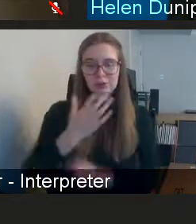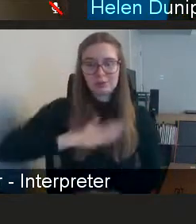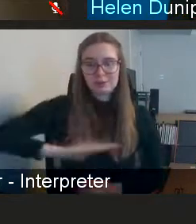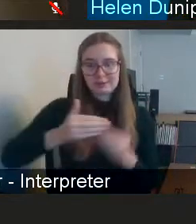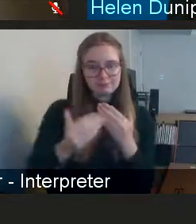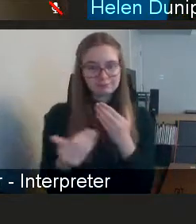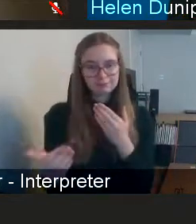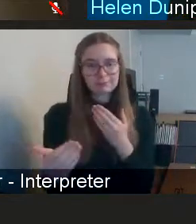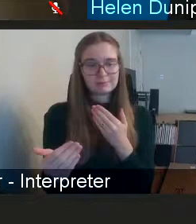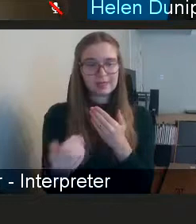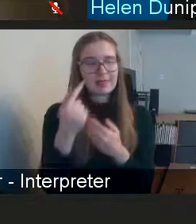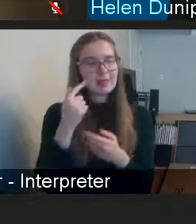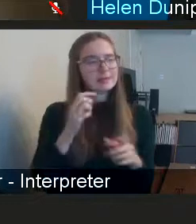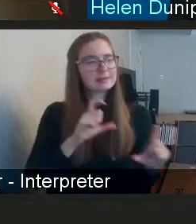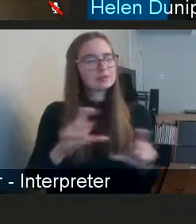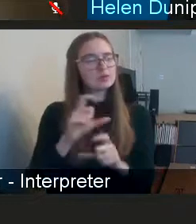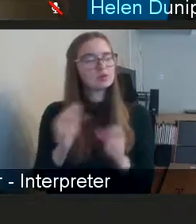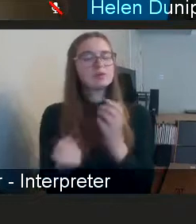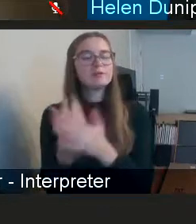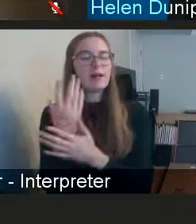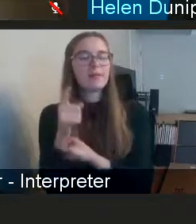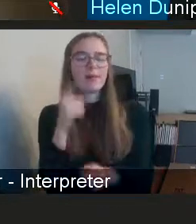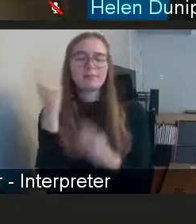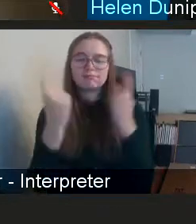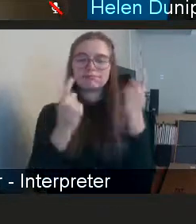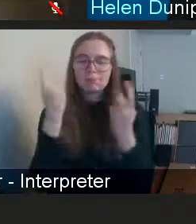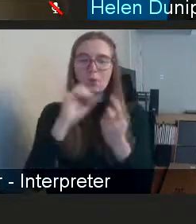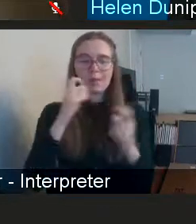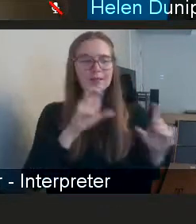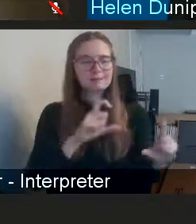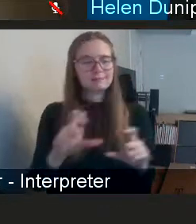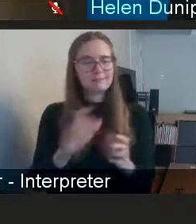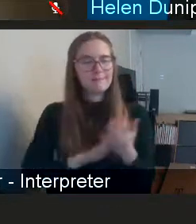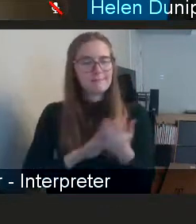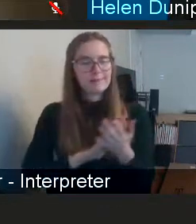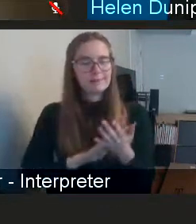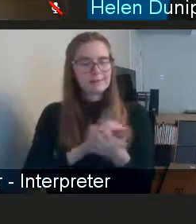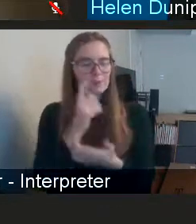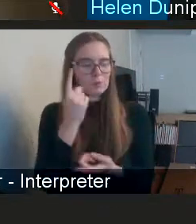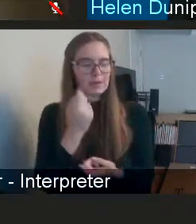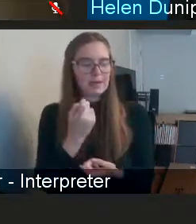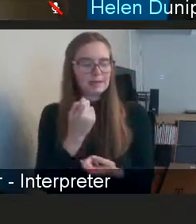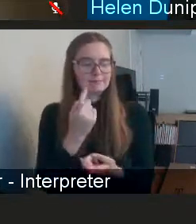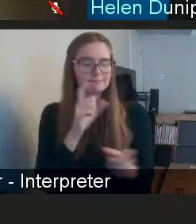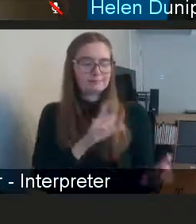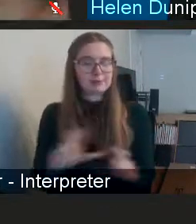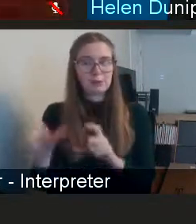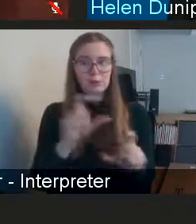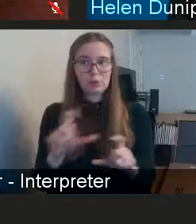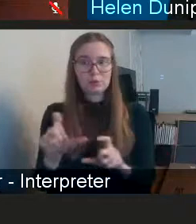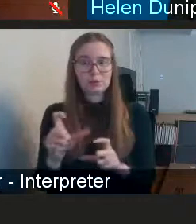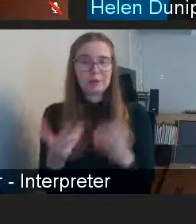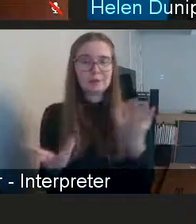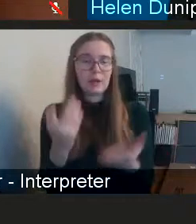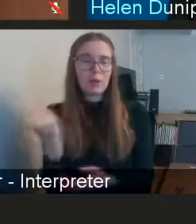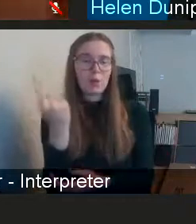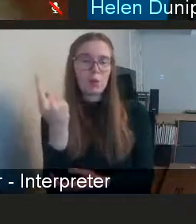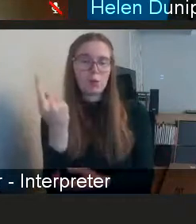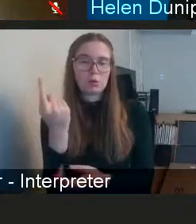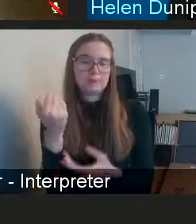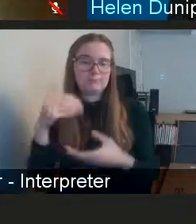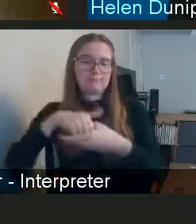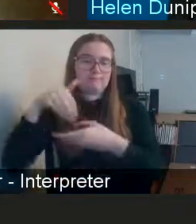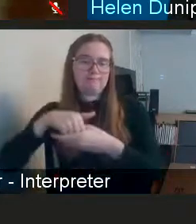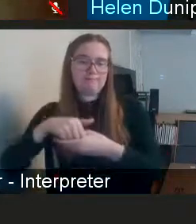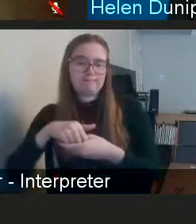I think continuing to develop that consensus will allow us to, you know, ensure that there is continuity, you know, depending on, you know, regardless of